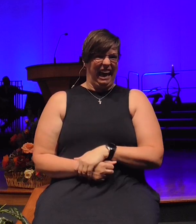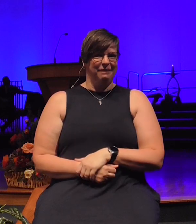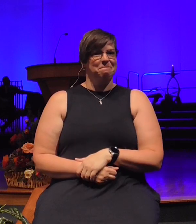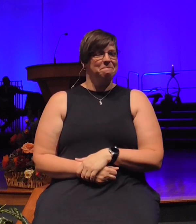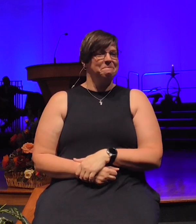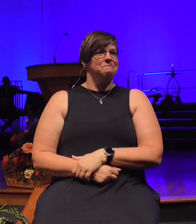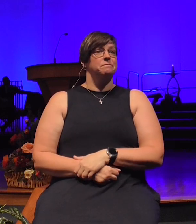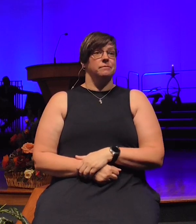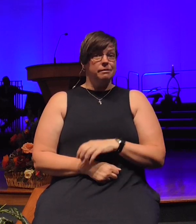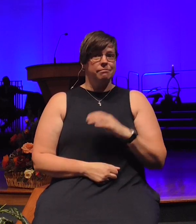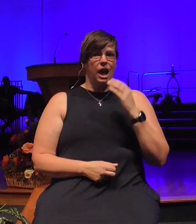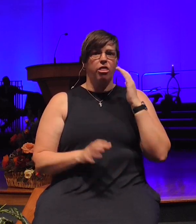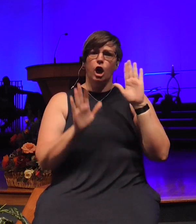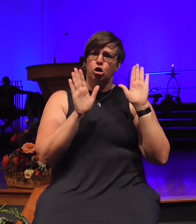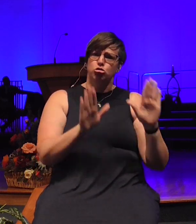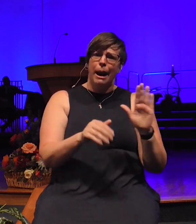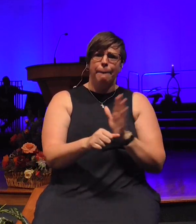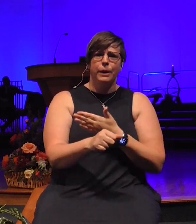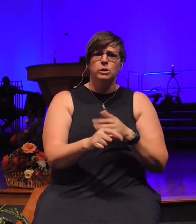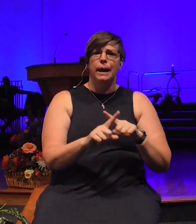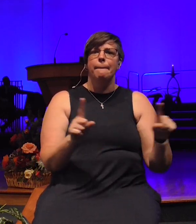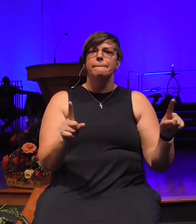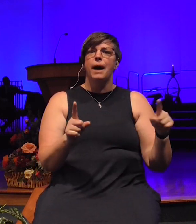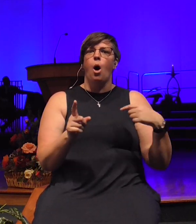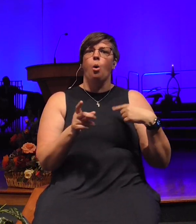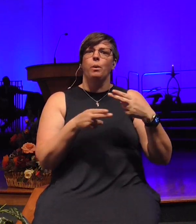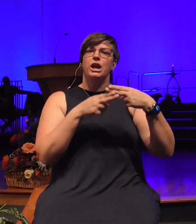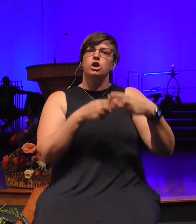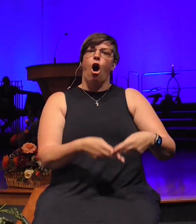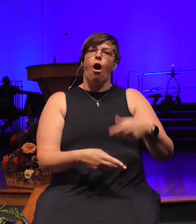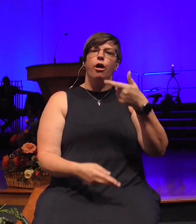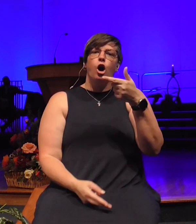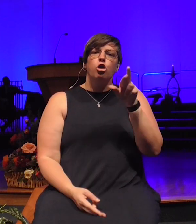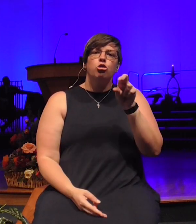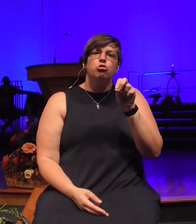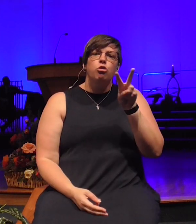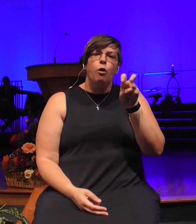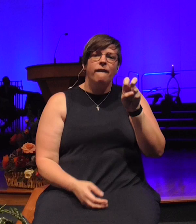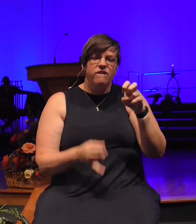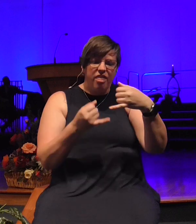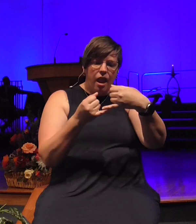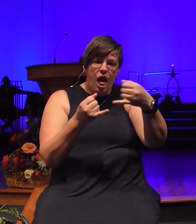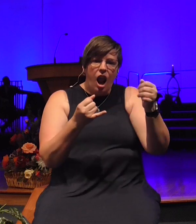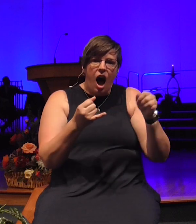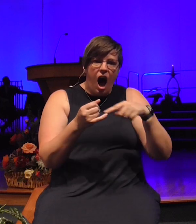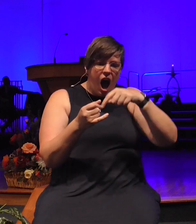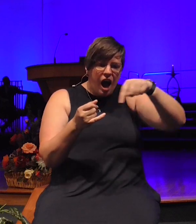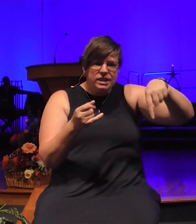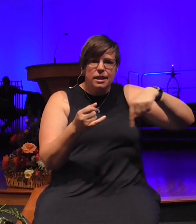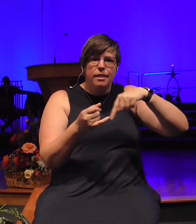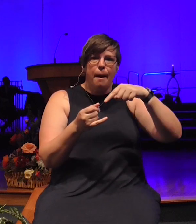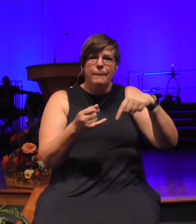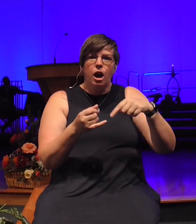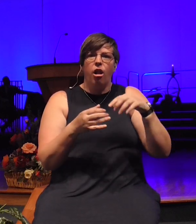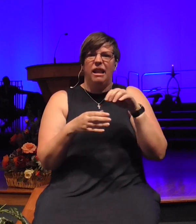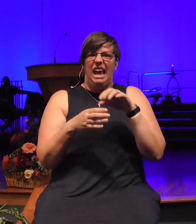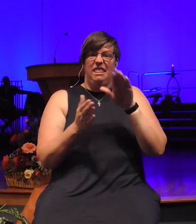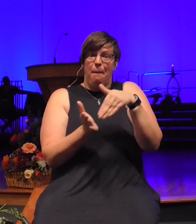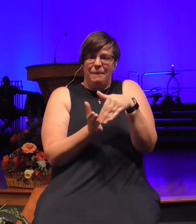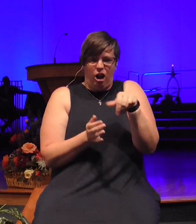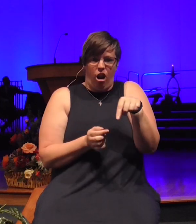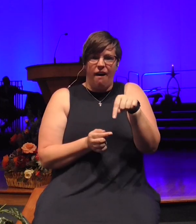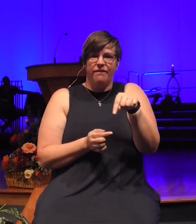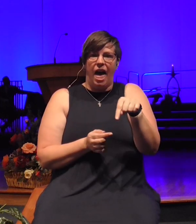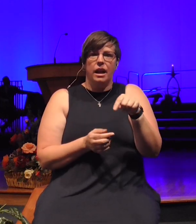And, not only great music, but there's these things we call grooves. In the middle of these